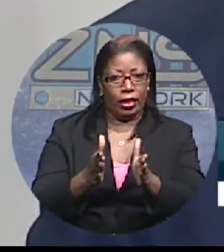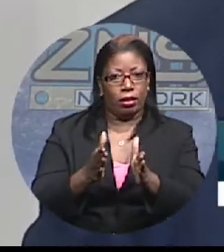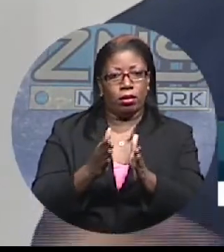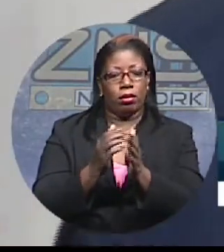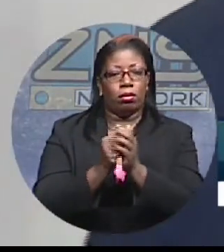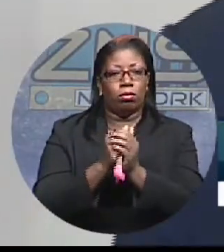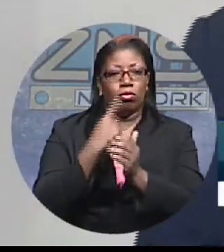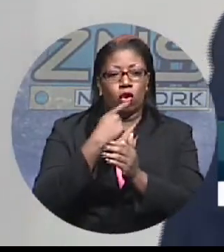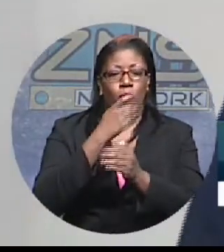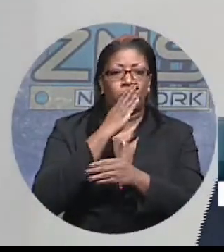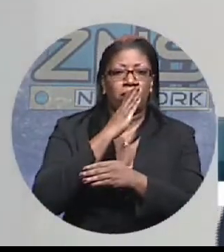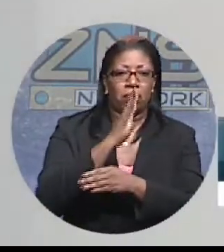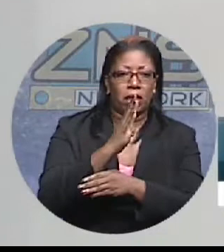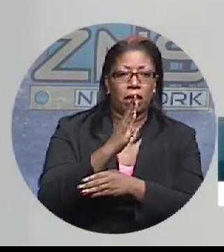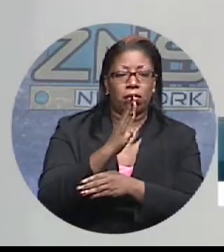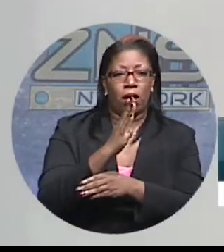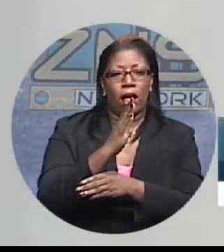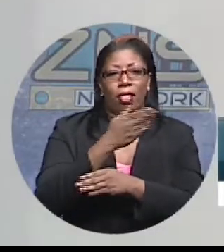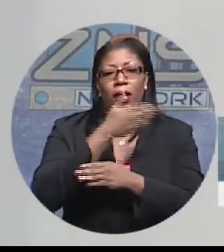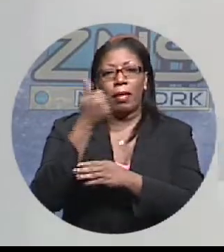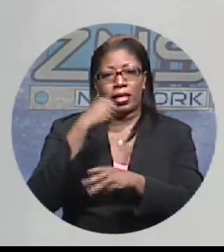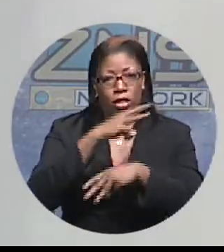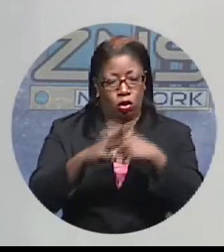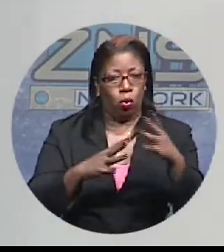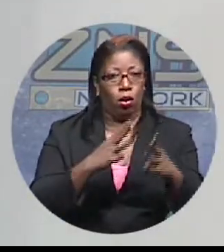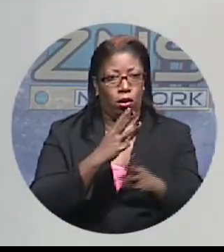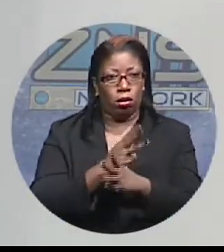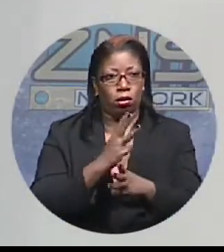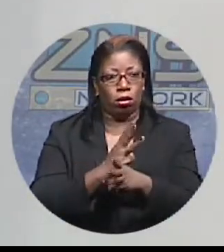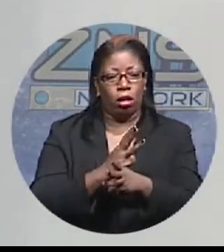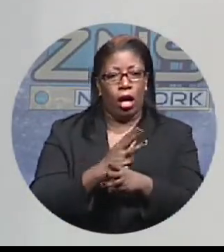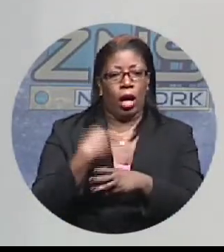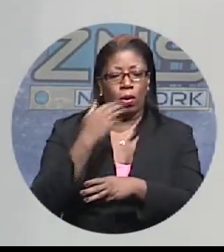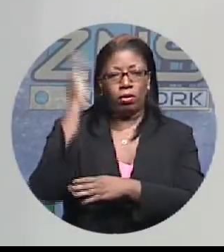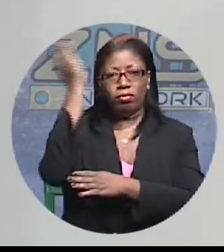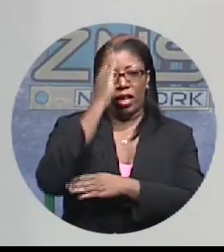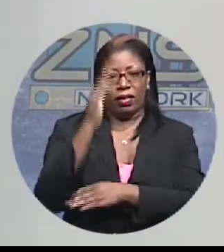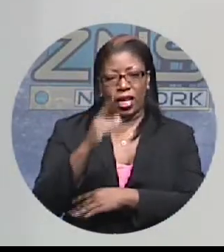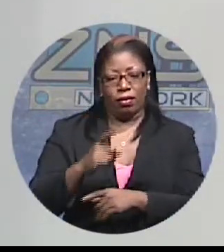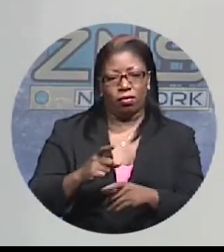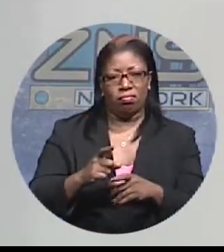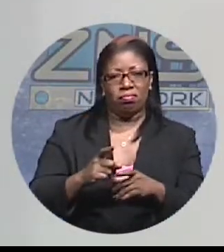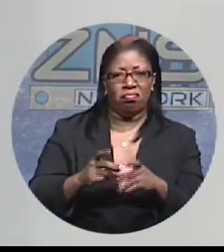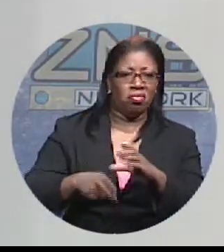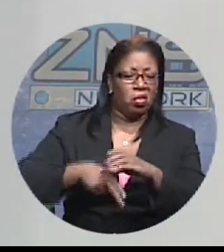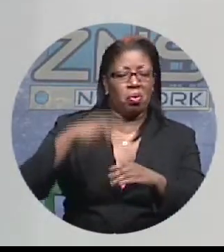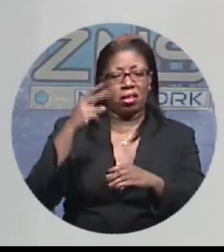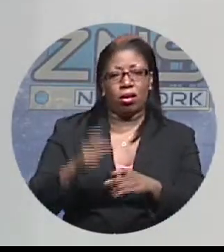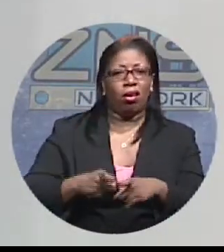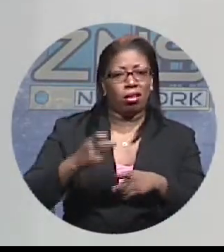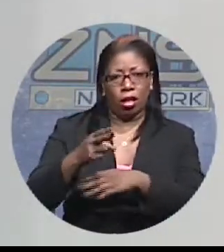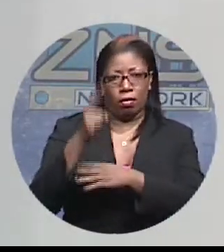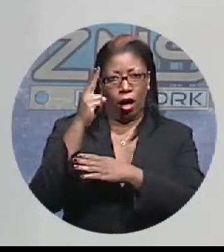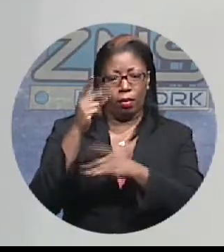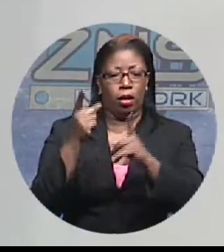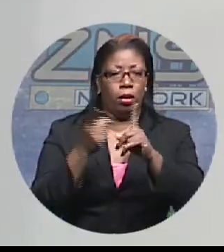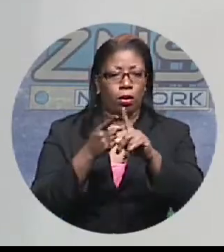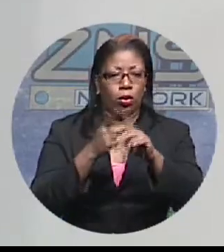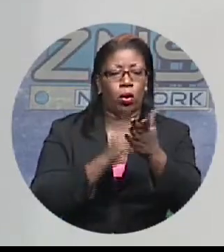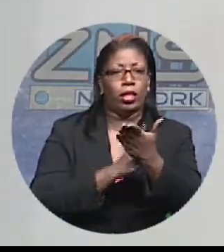beat the best in the world. And so we want never to give up on the commitment to develop